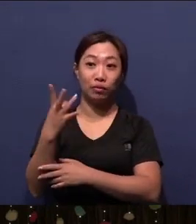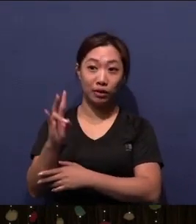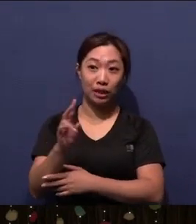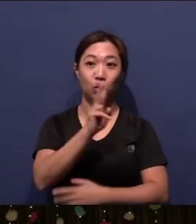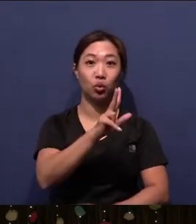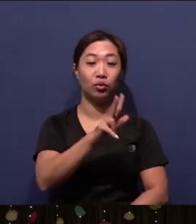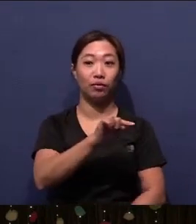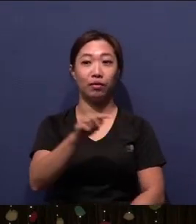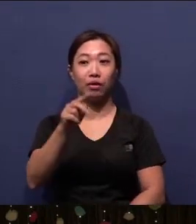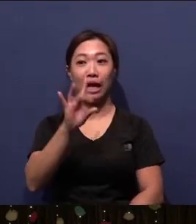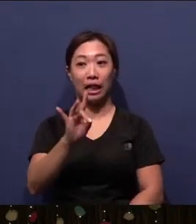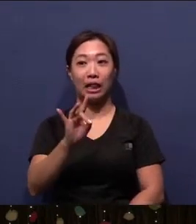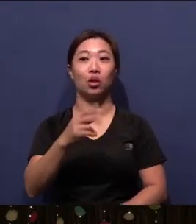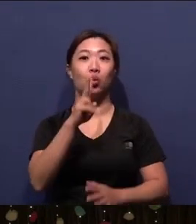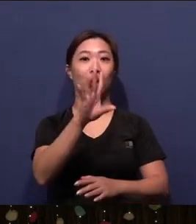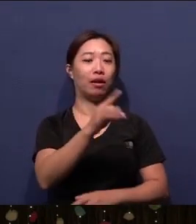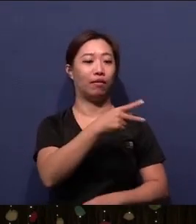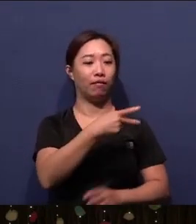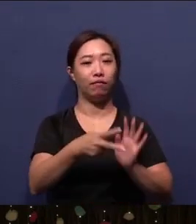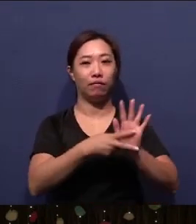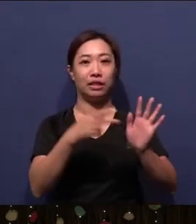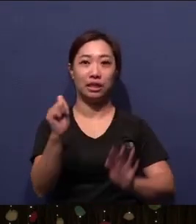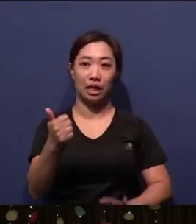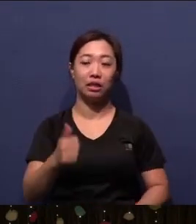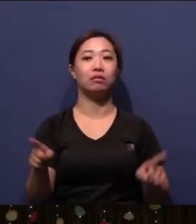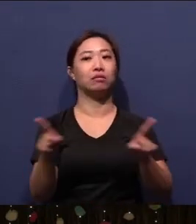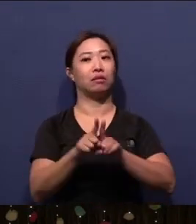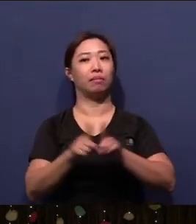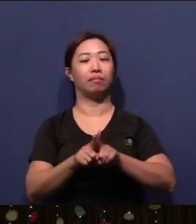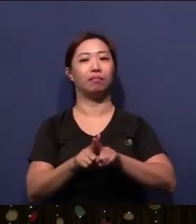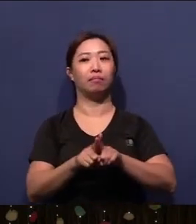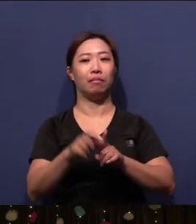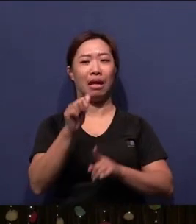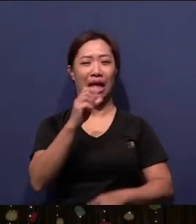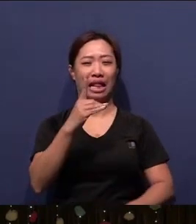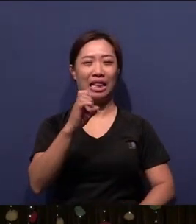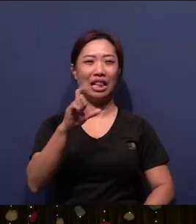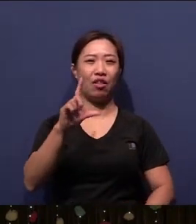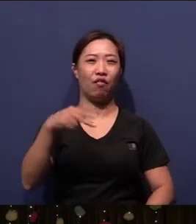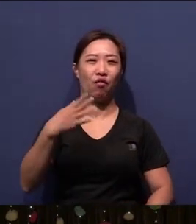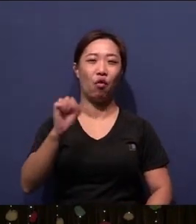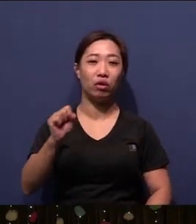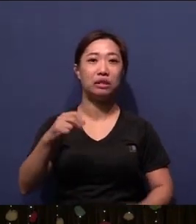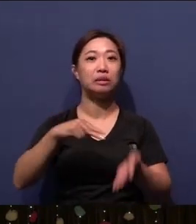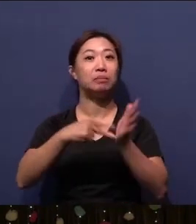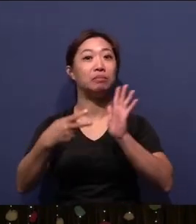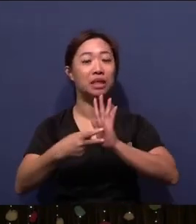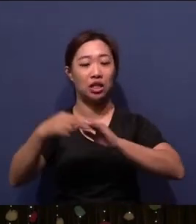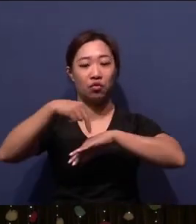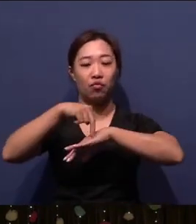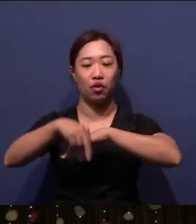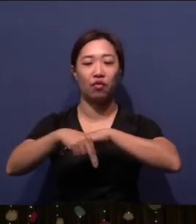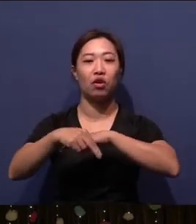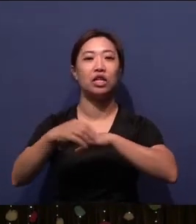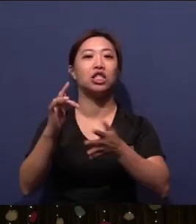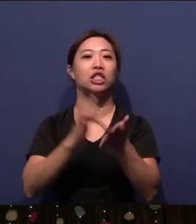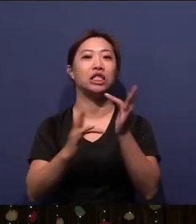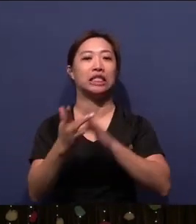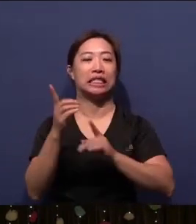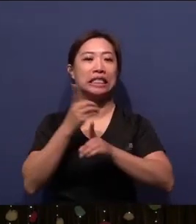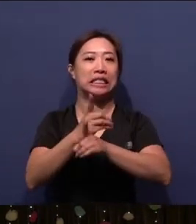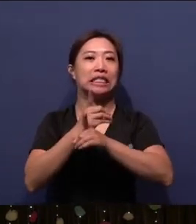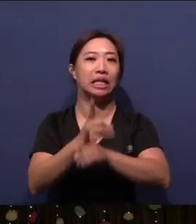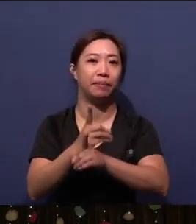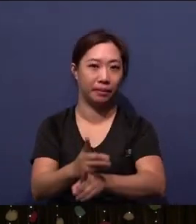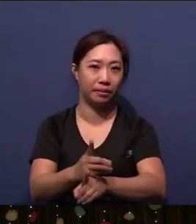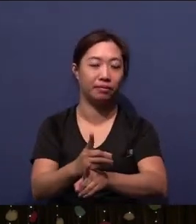28:10. Every of these instances, when the word elder force is being used, it refers to Jesus' disciple. And